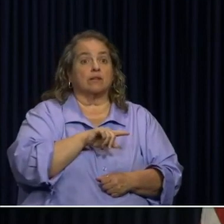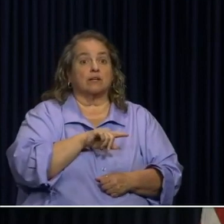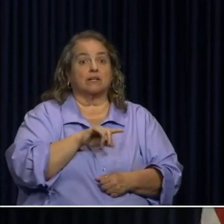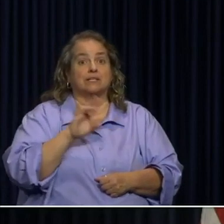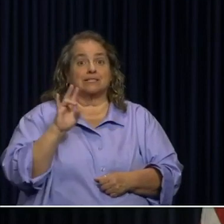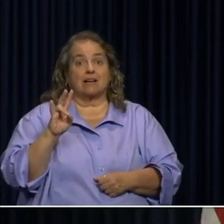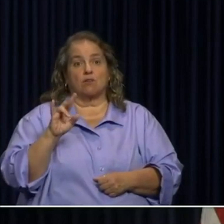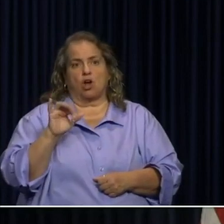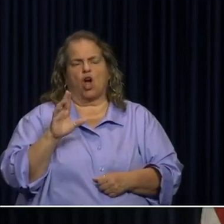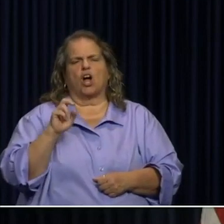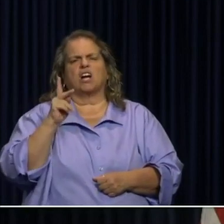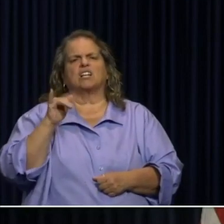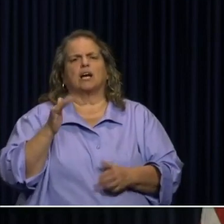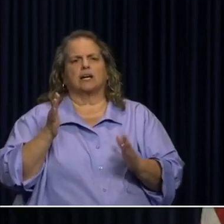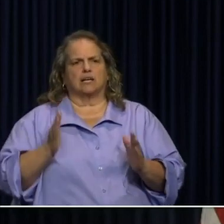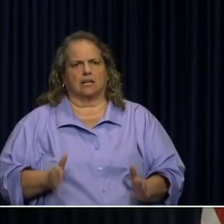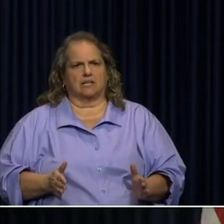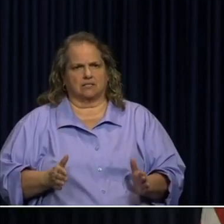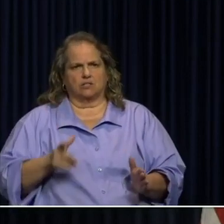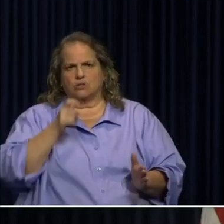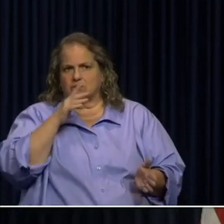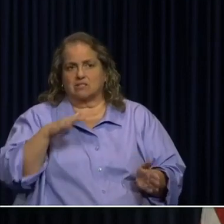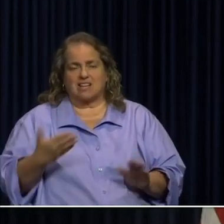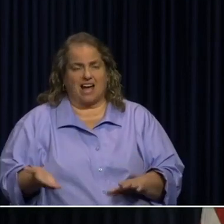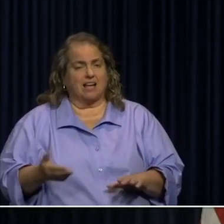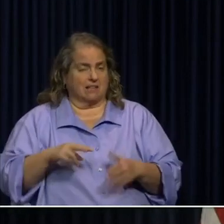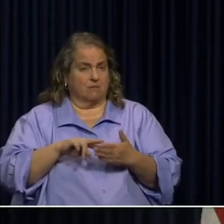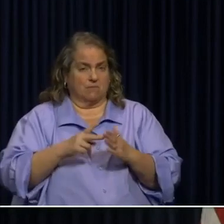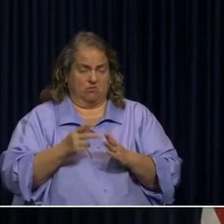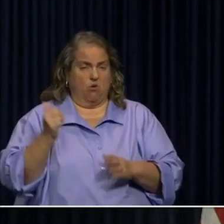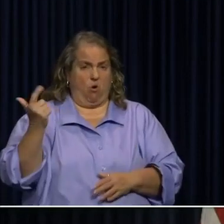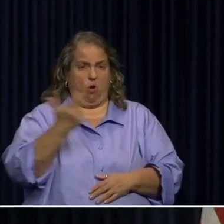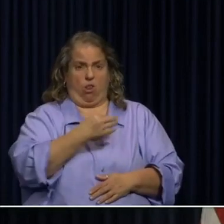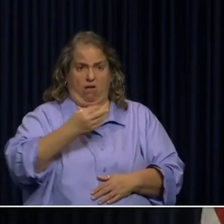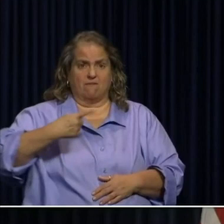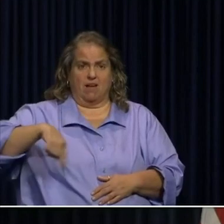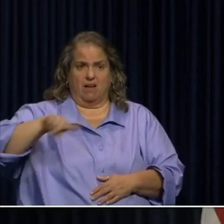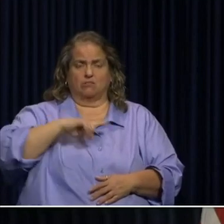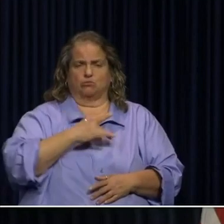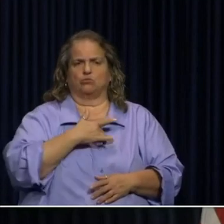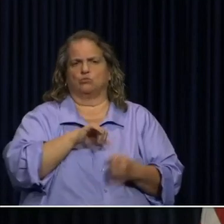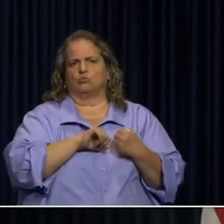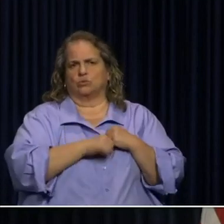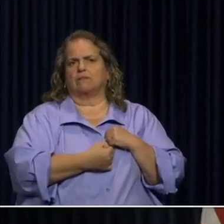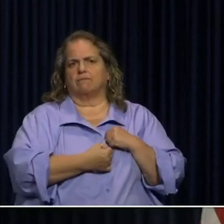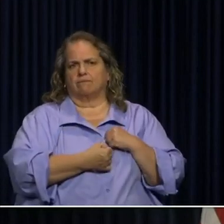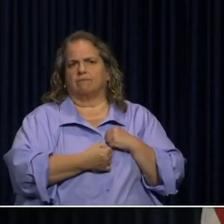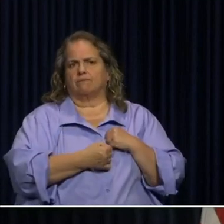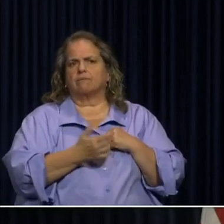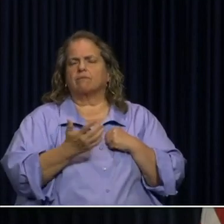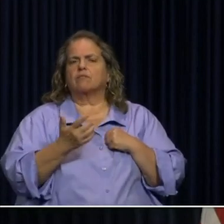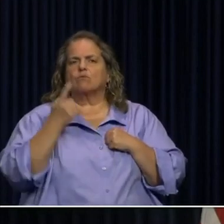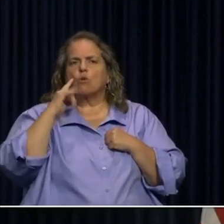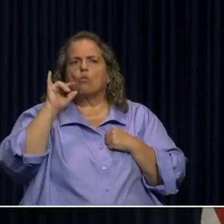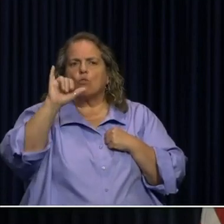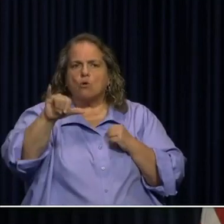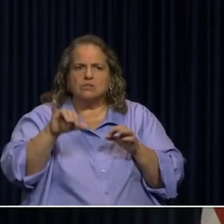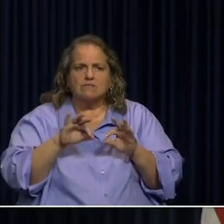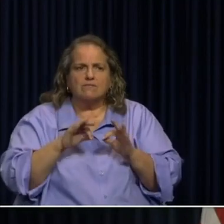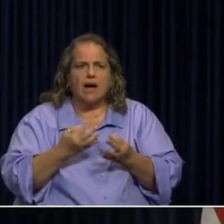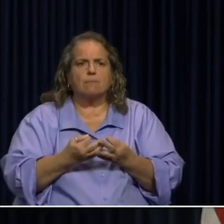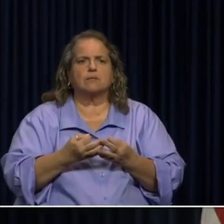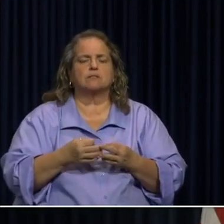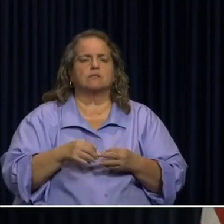have lost, and it's a loss for all of us. It's a loss for those families. It's a loss for